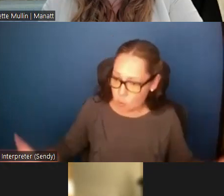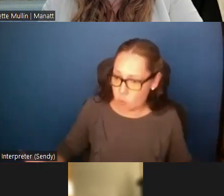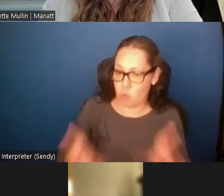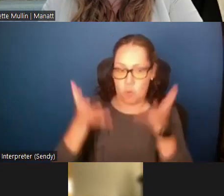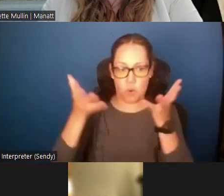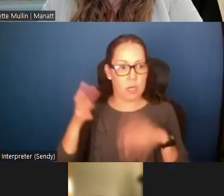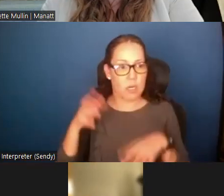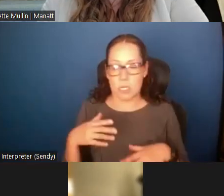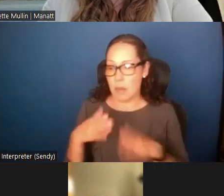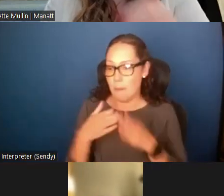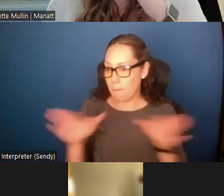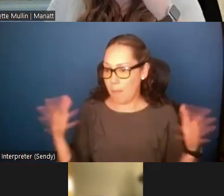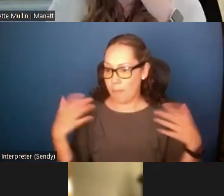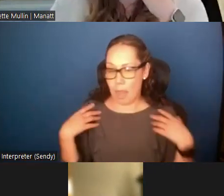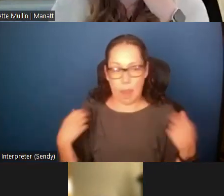and my other,